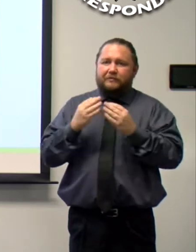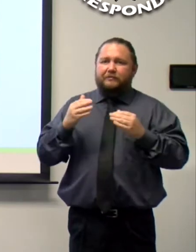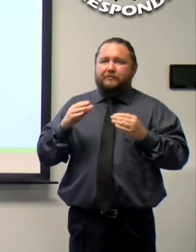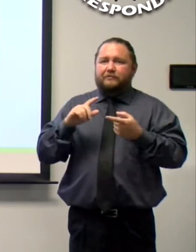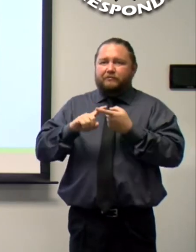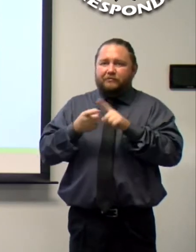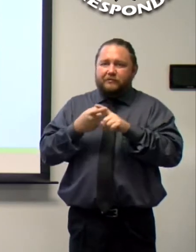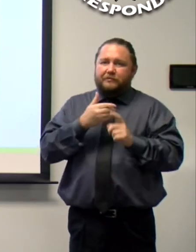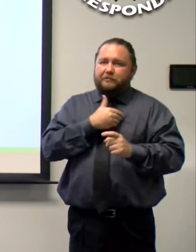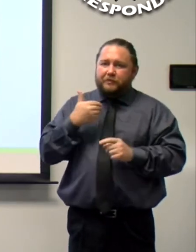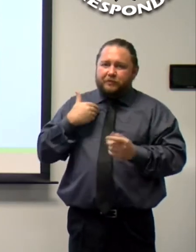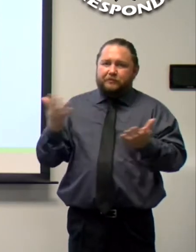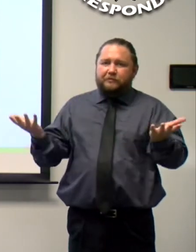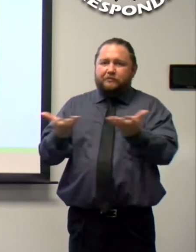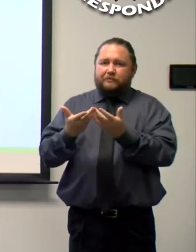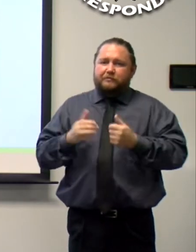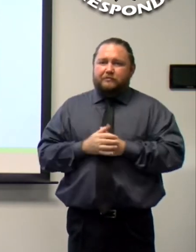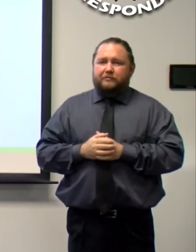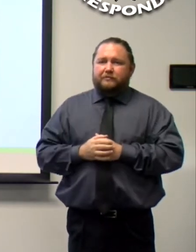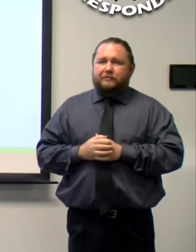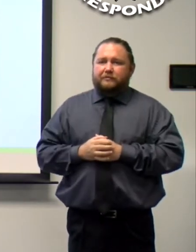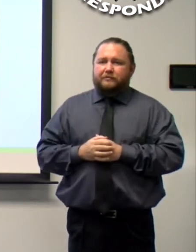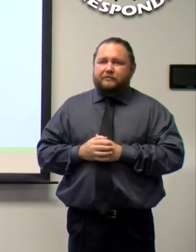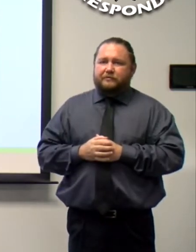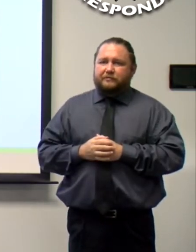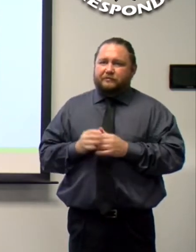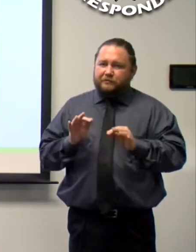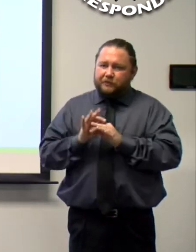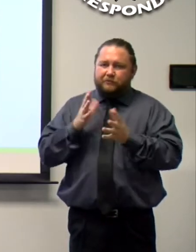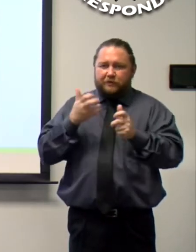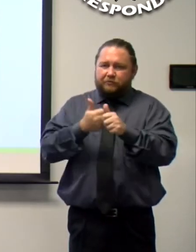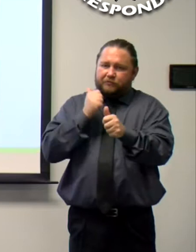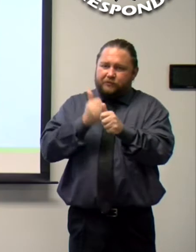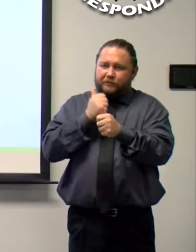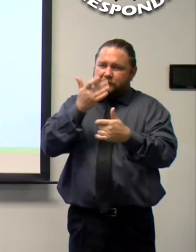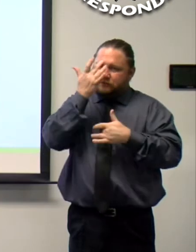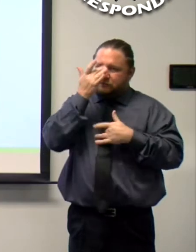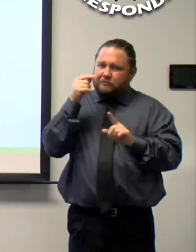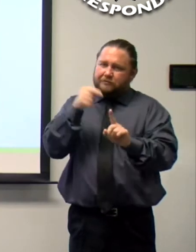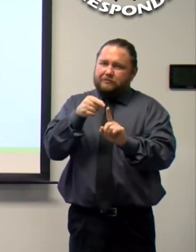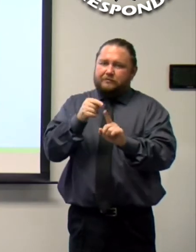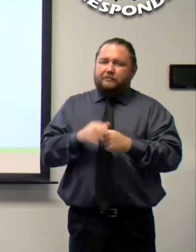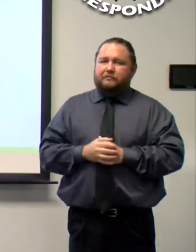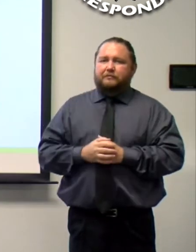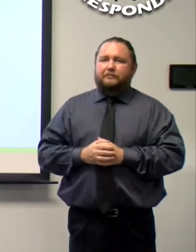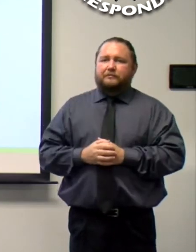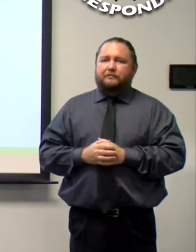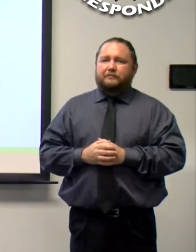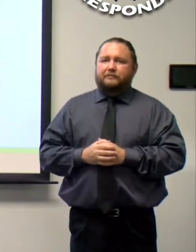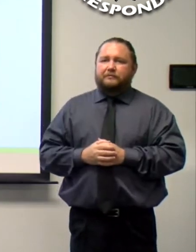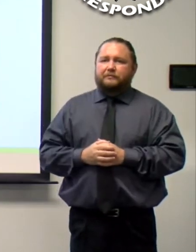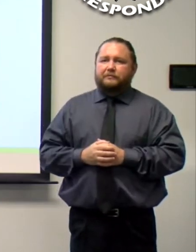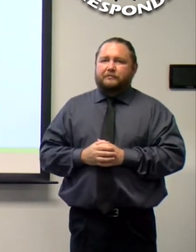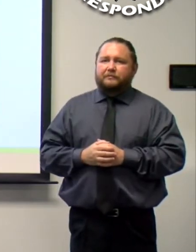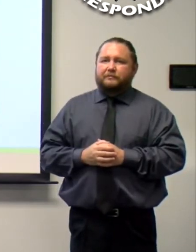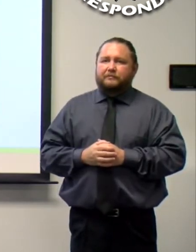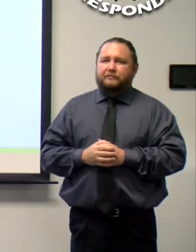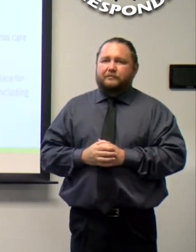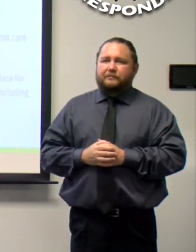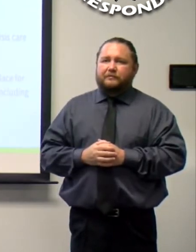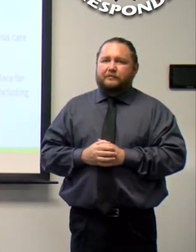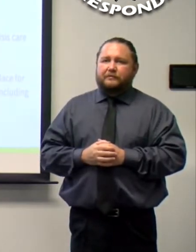being infected and getting a serious case of COVID-19. So there's a three-phase